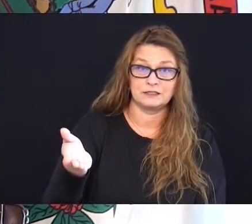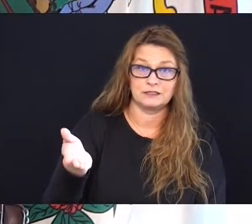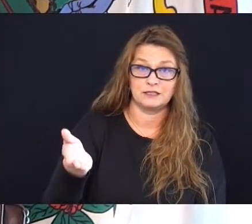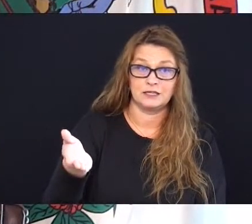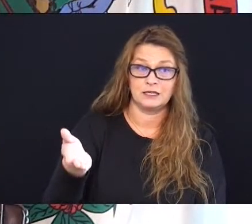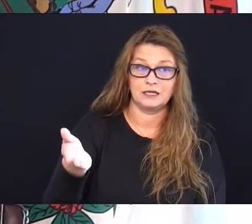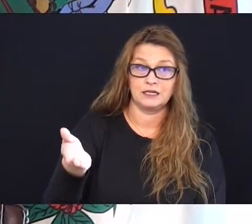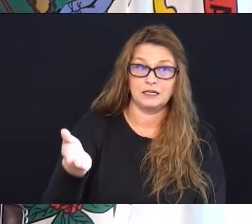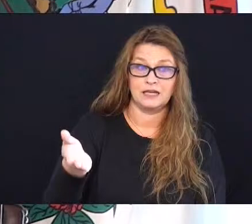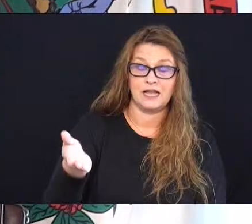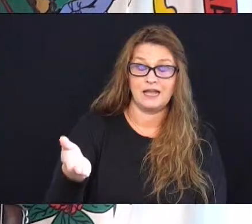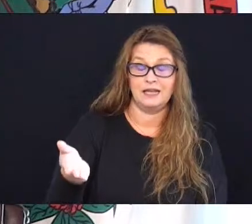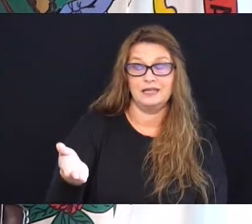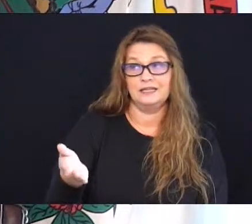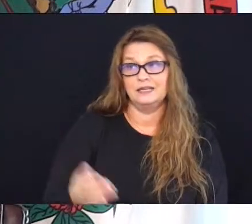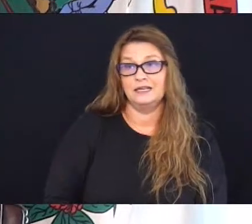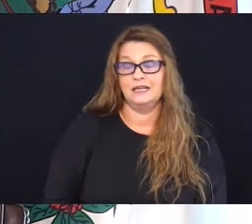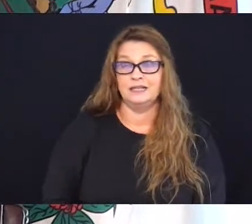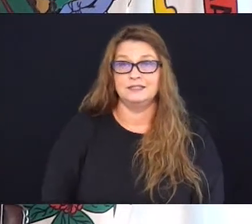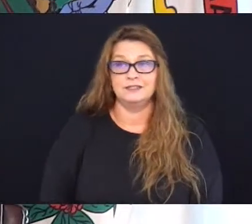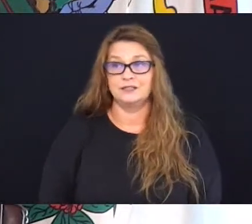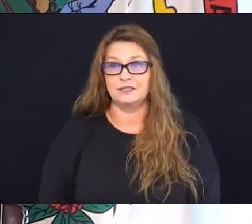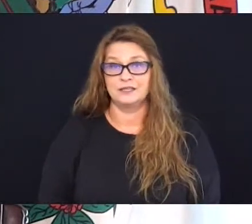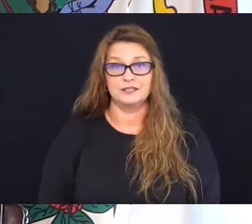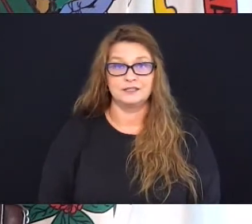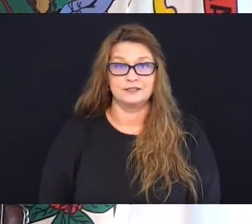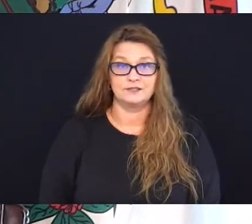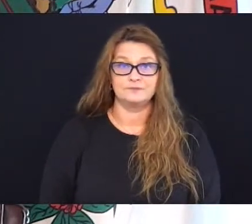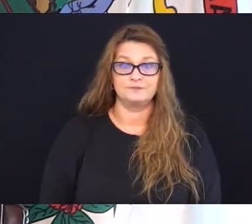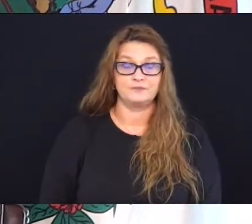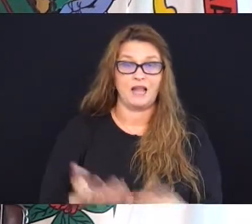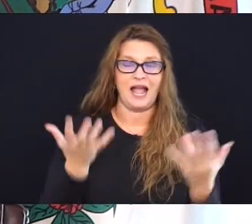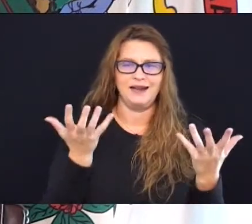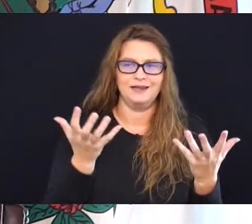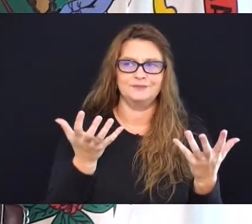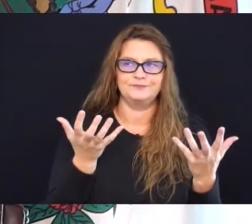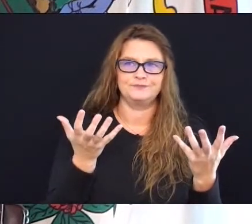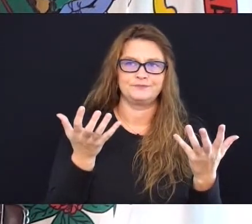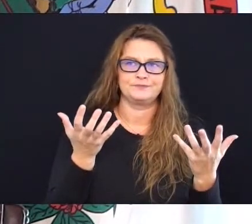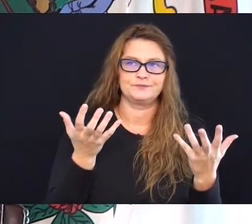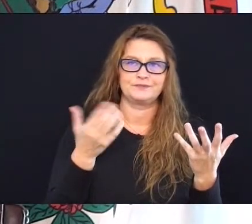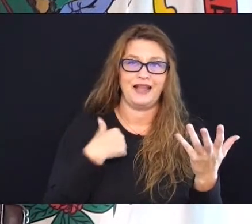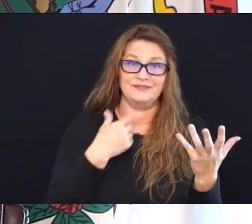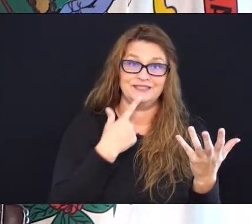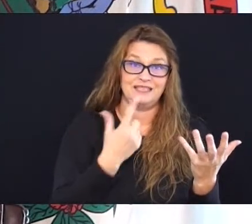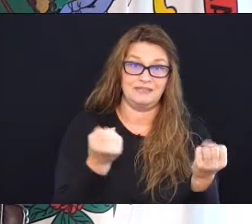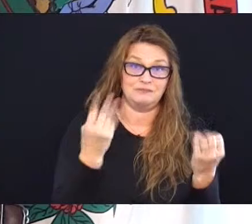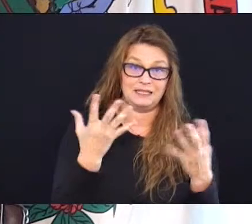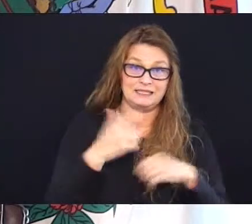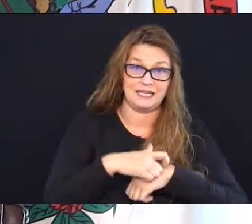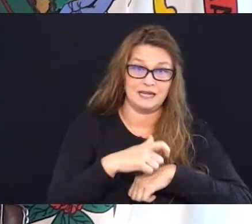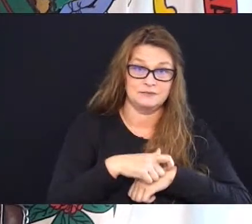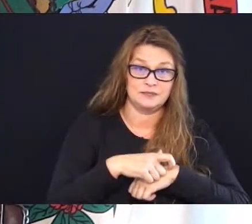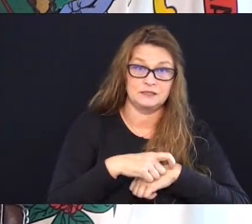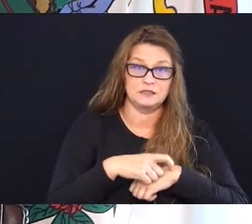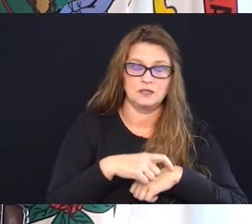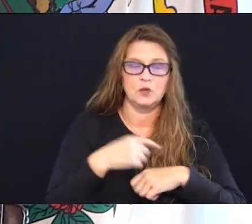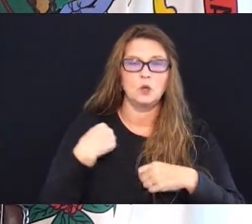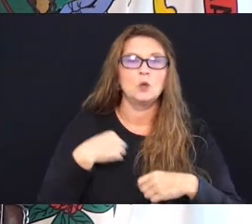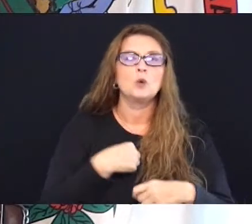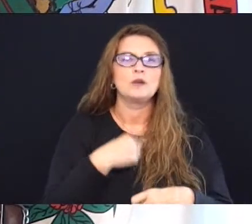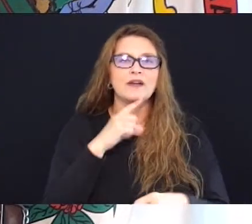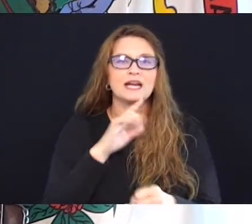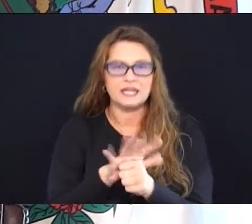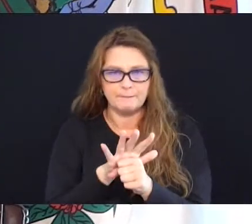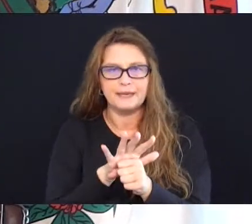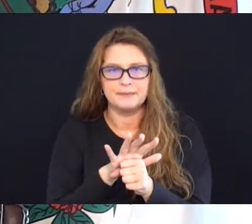you know, I've said this over and over. There's no point in just belaboring. You know, we've made a real commitment,